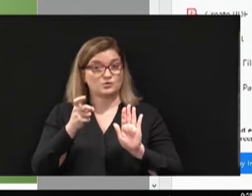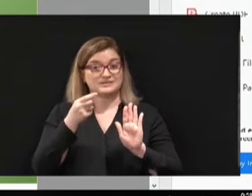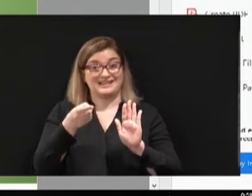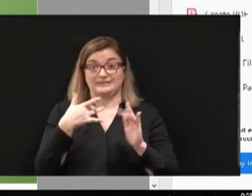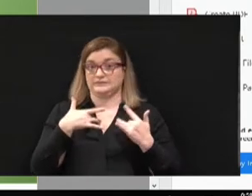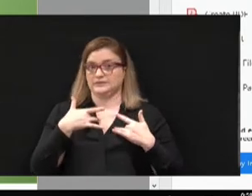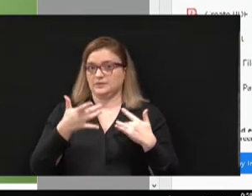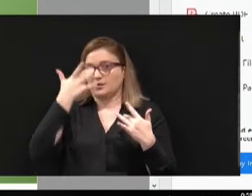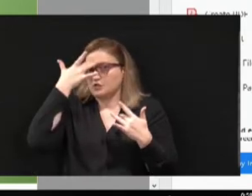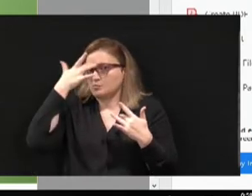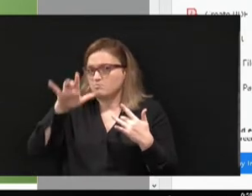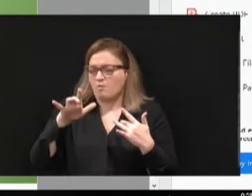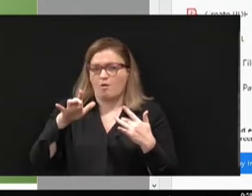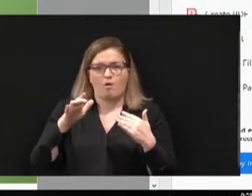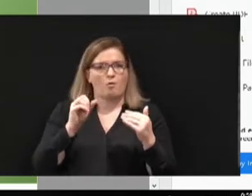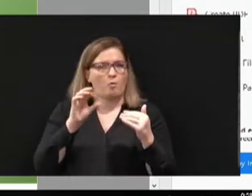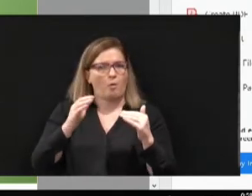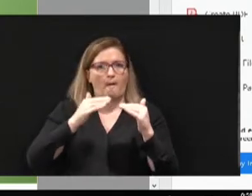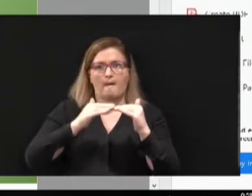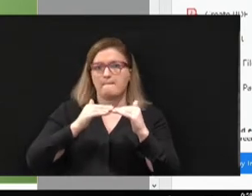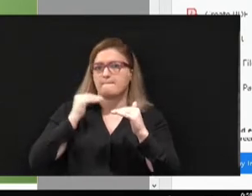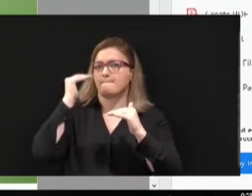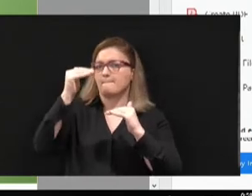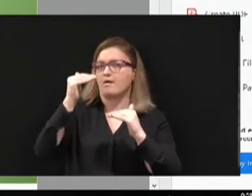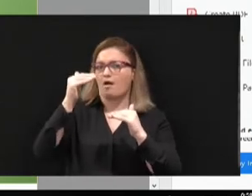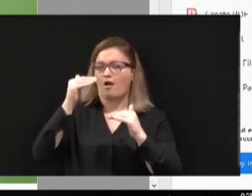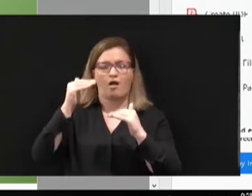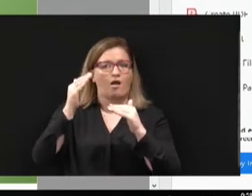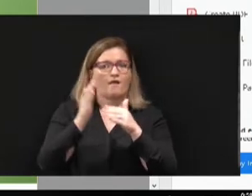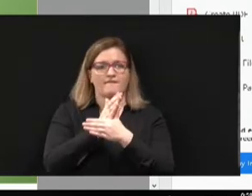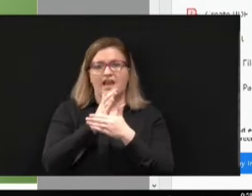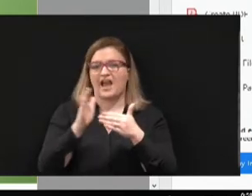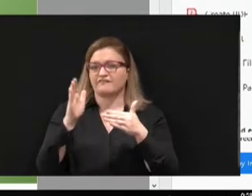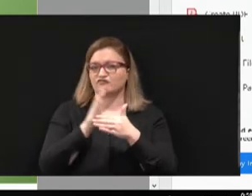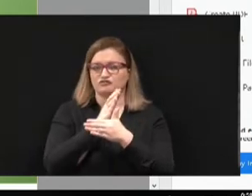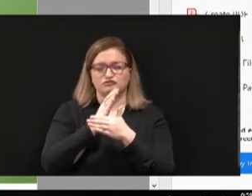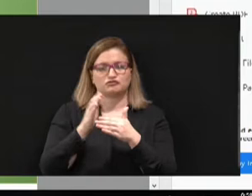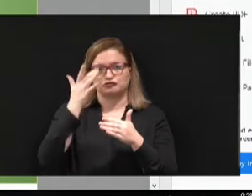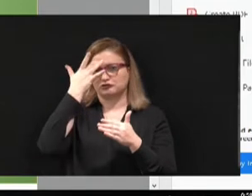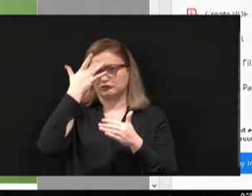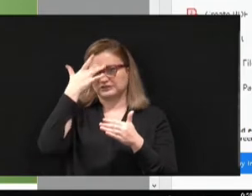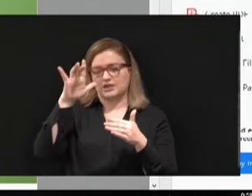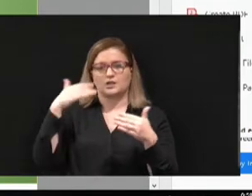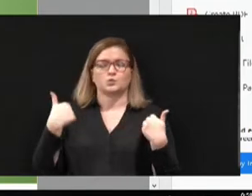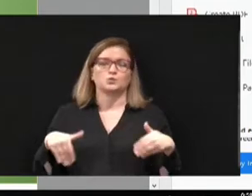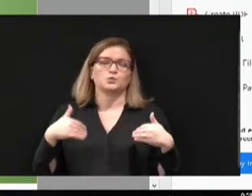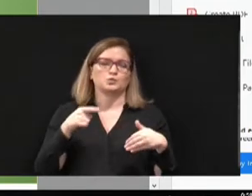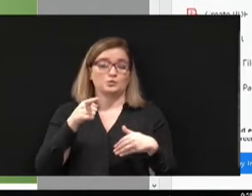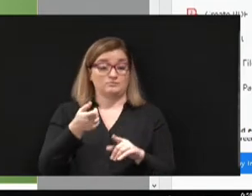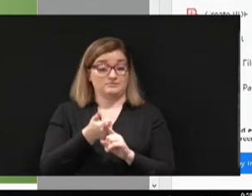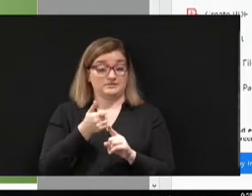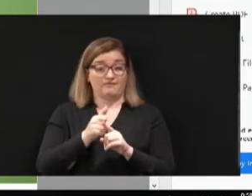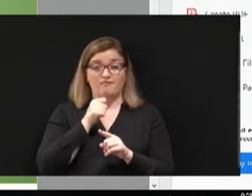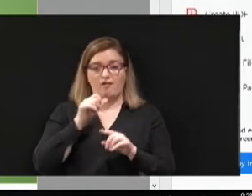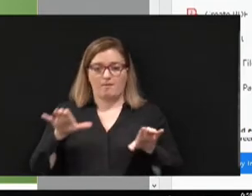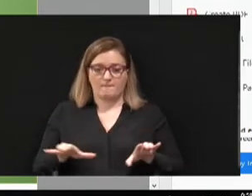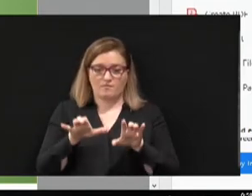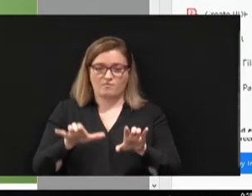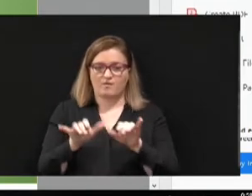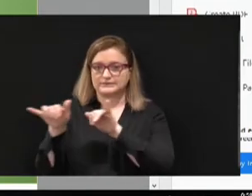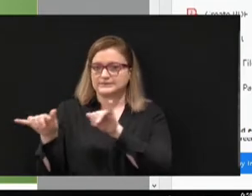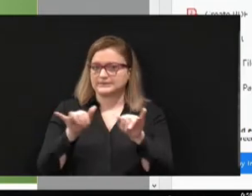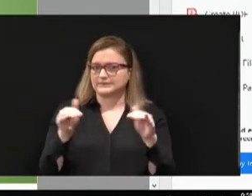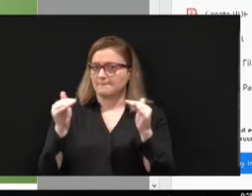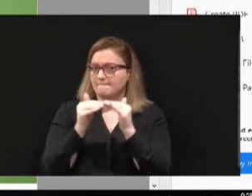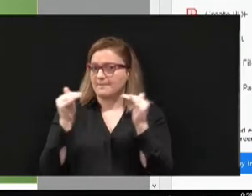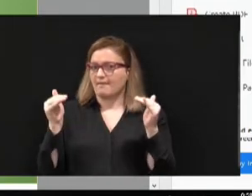intelligence. So they are not performing at the level that they should be based upon